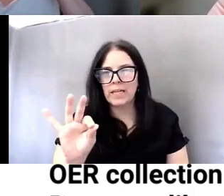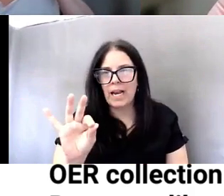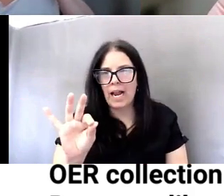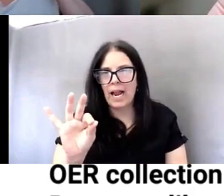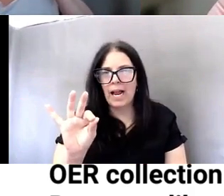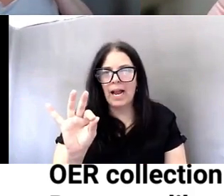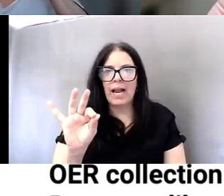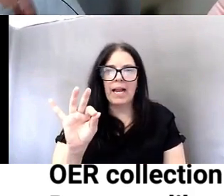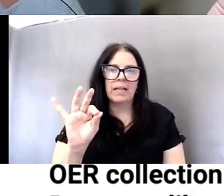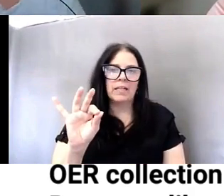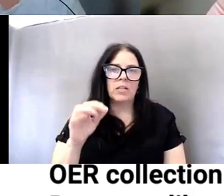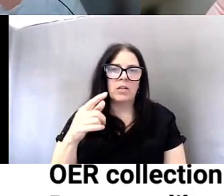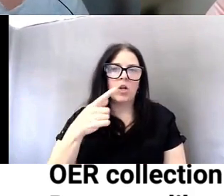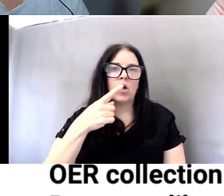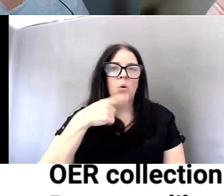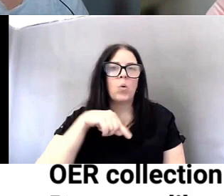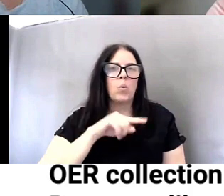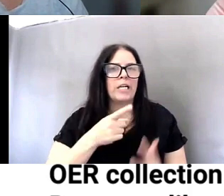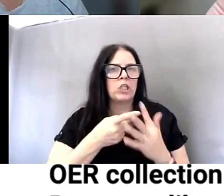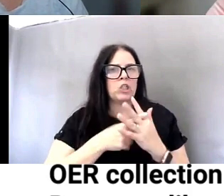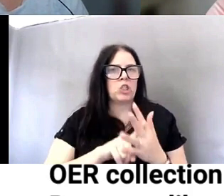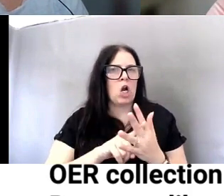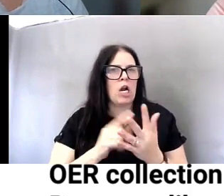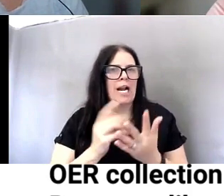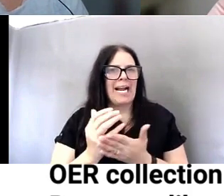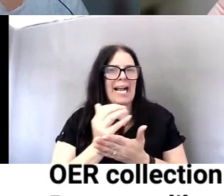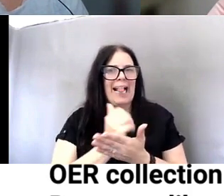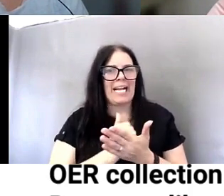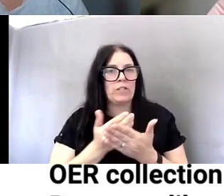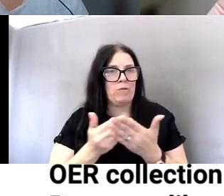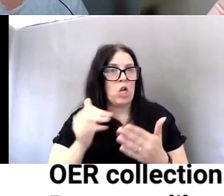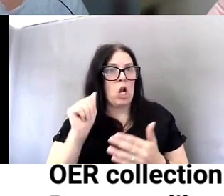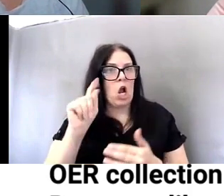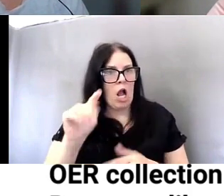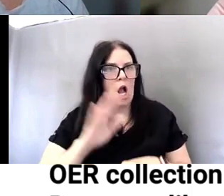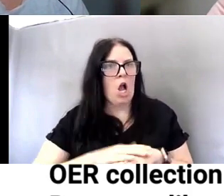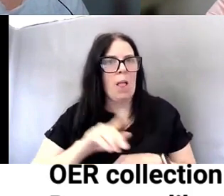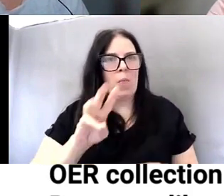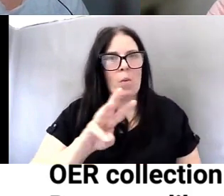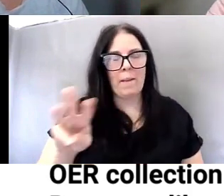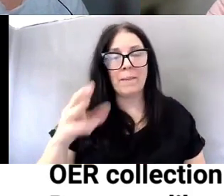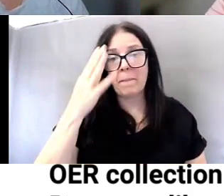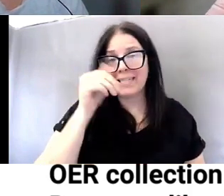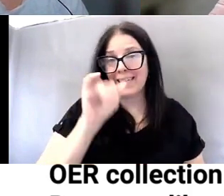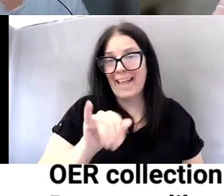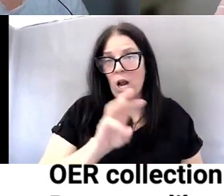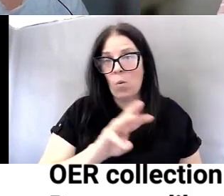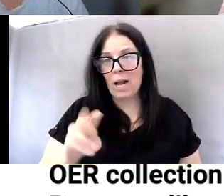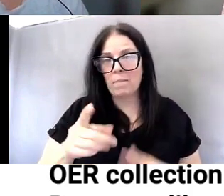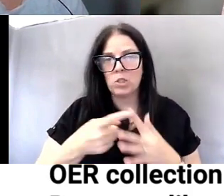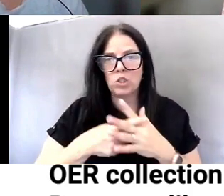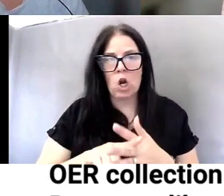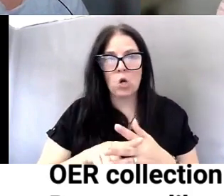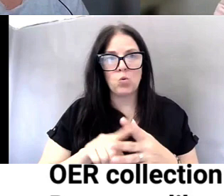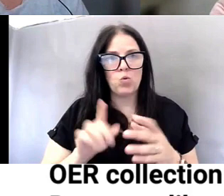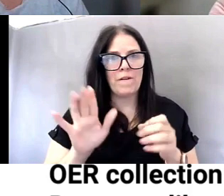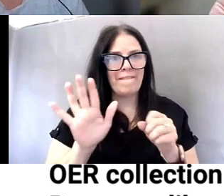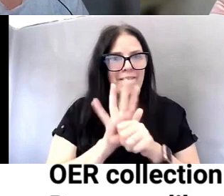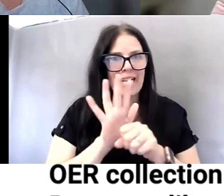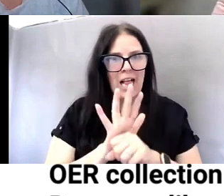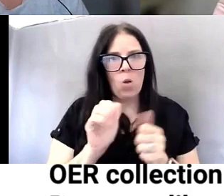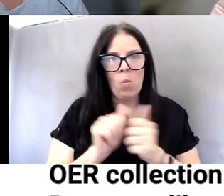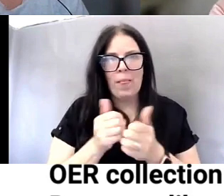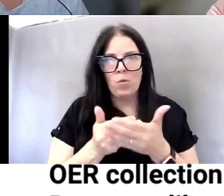a collection of resources that were available on the web because the web was starting to fill with resources that could